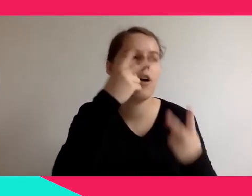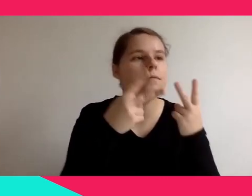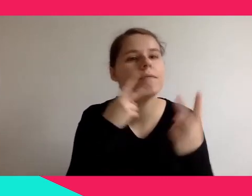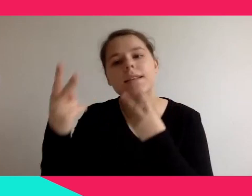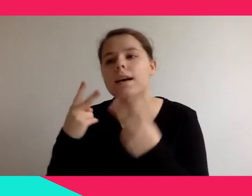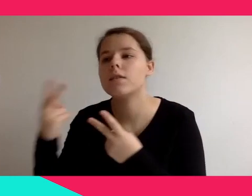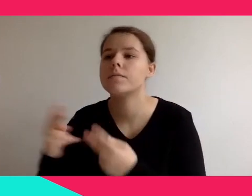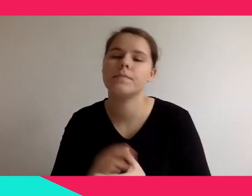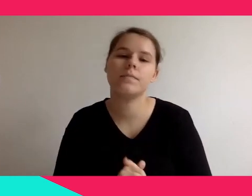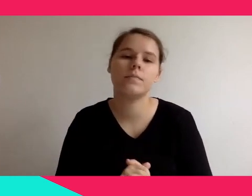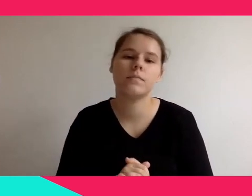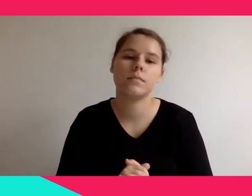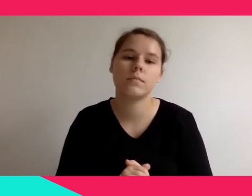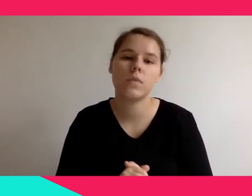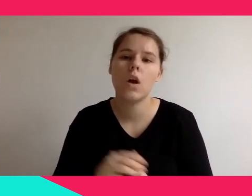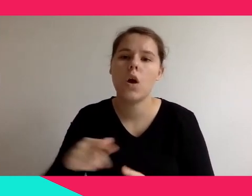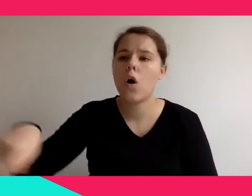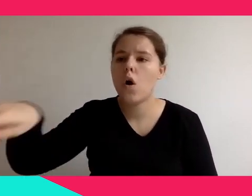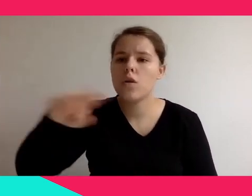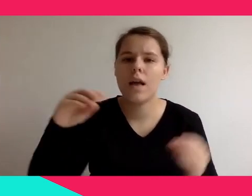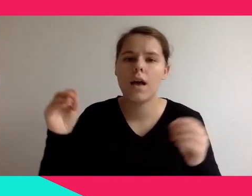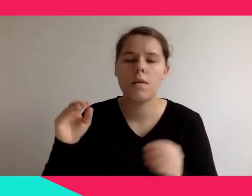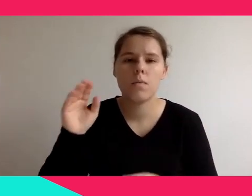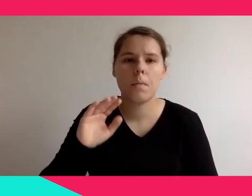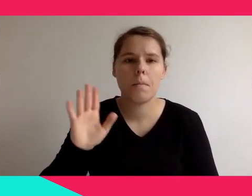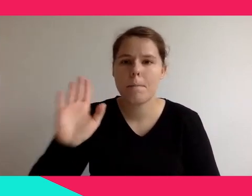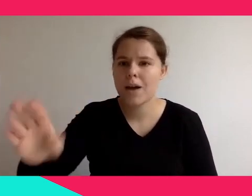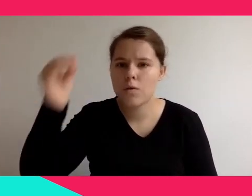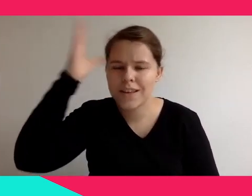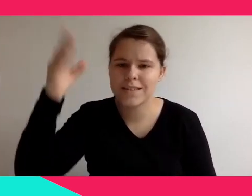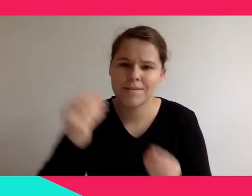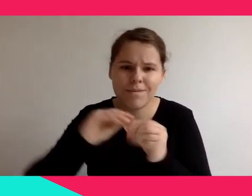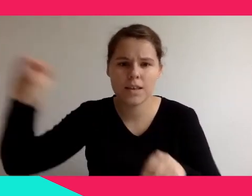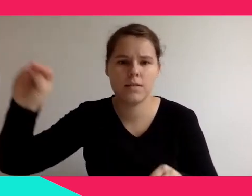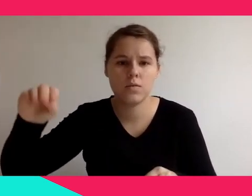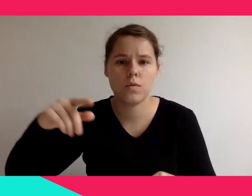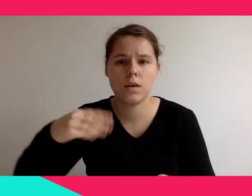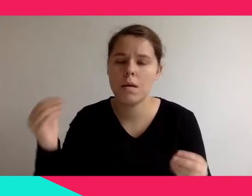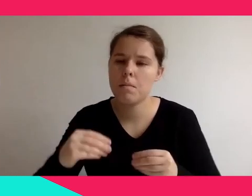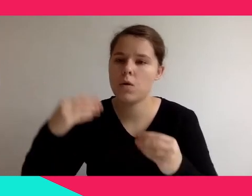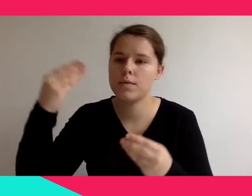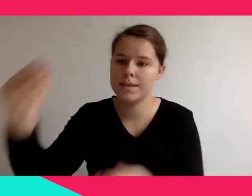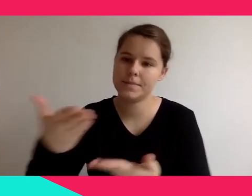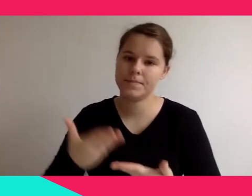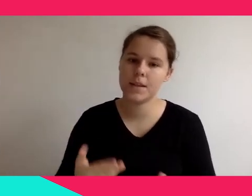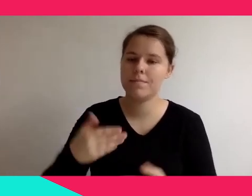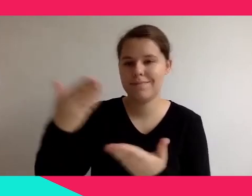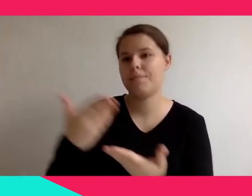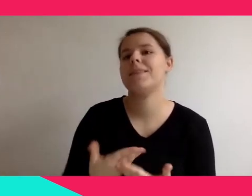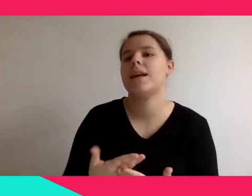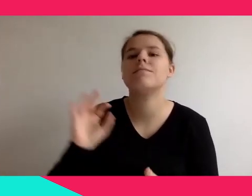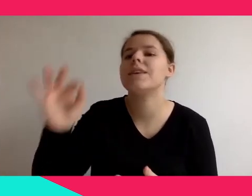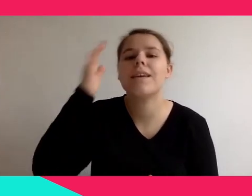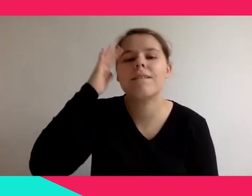project. So we had a lot of works of art with birds on it, and our curators knew little